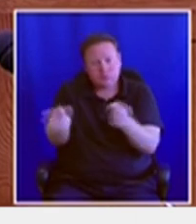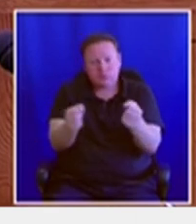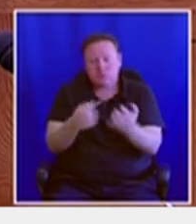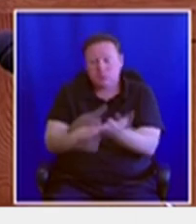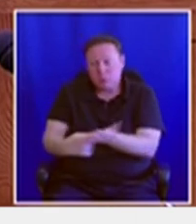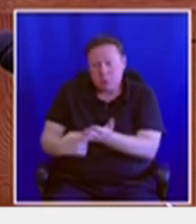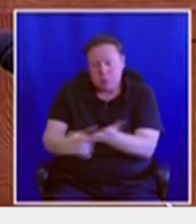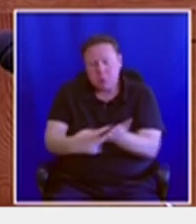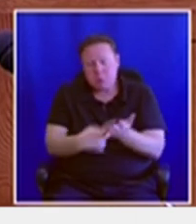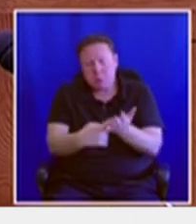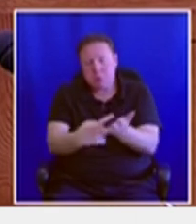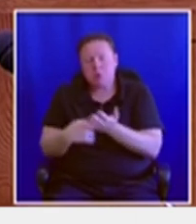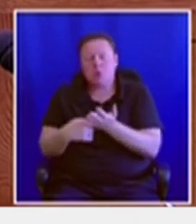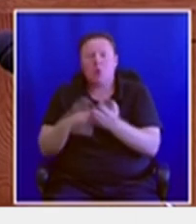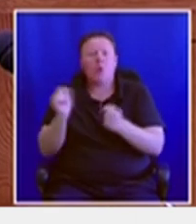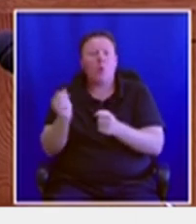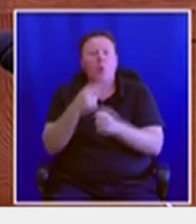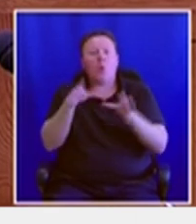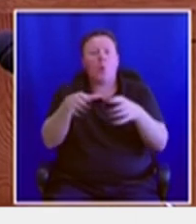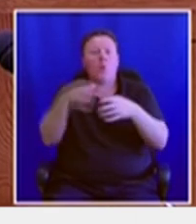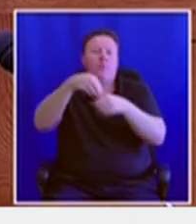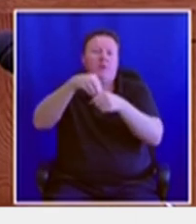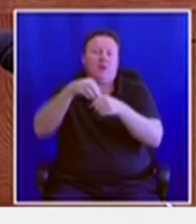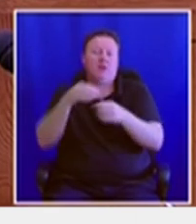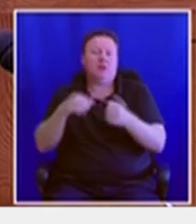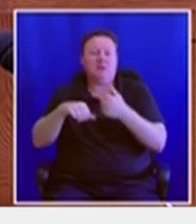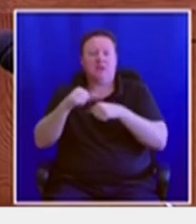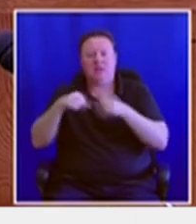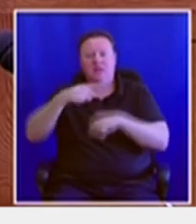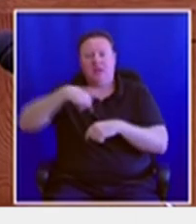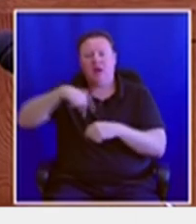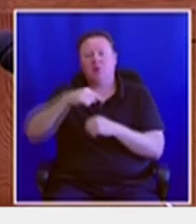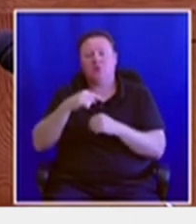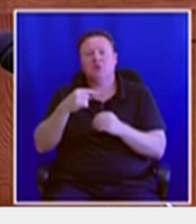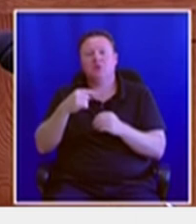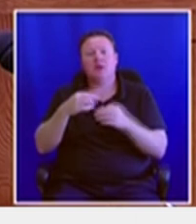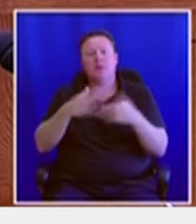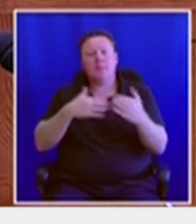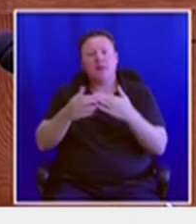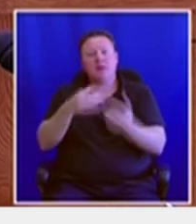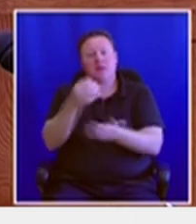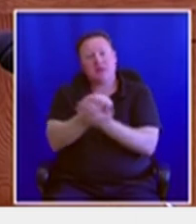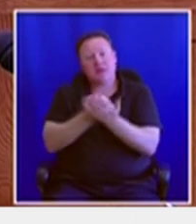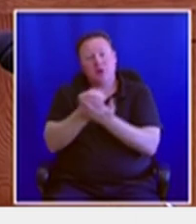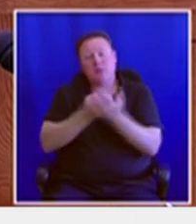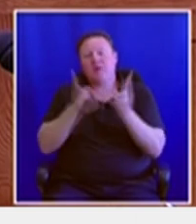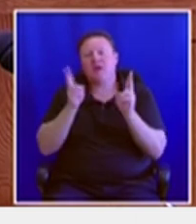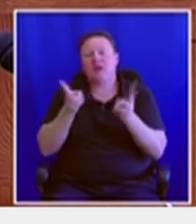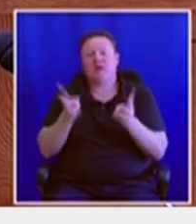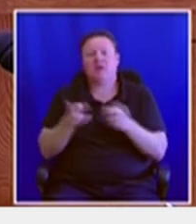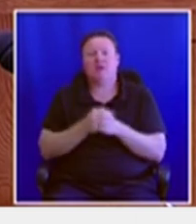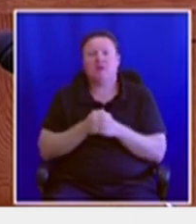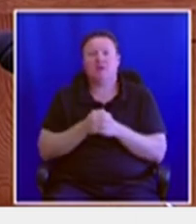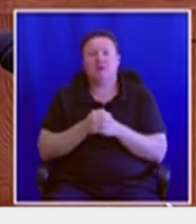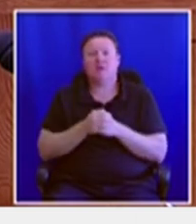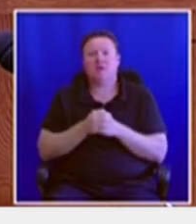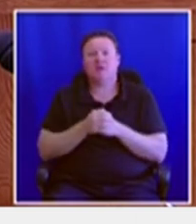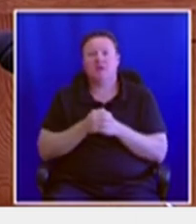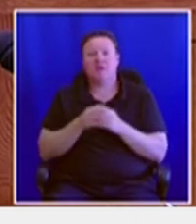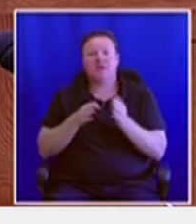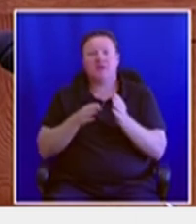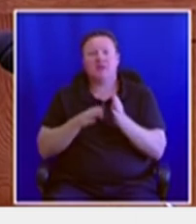amongst all sectors of our society, to rebuild our economy and address the developmental